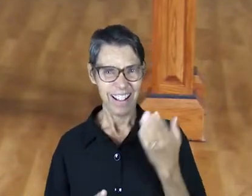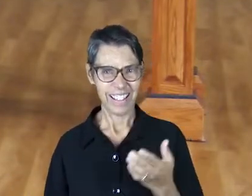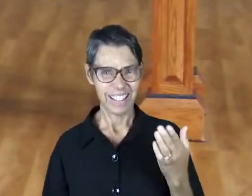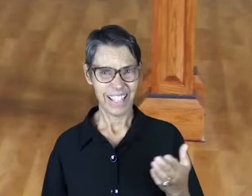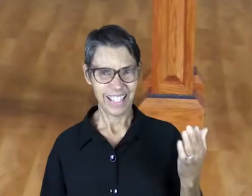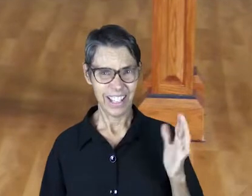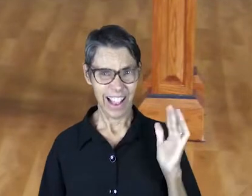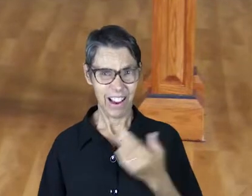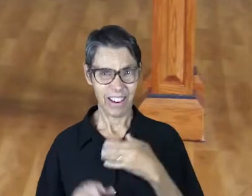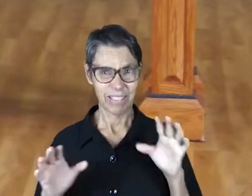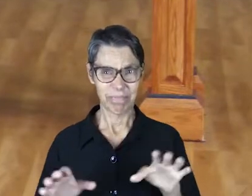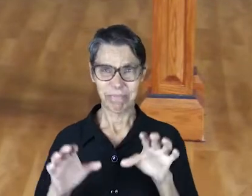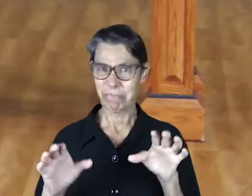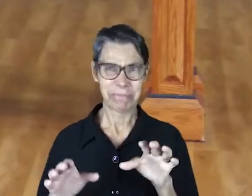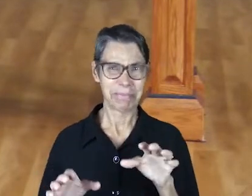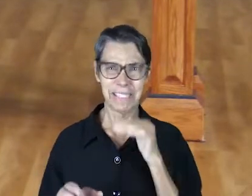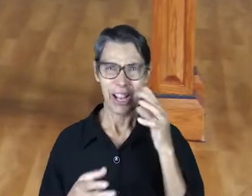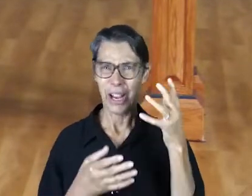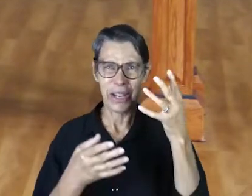particularly courageous.